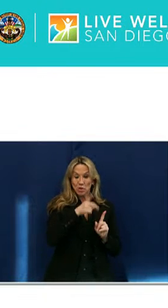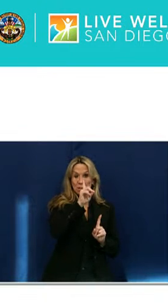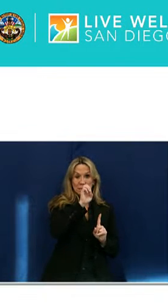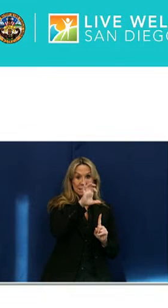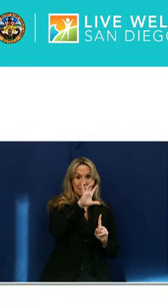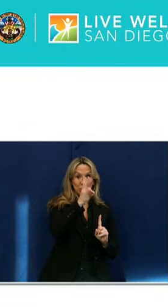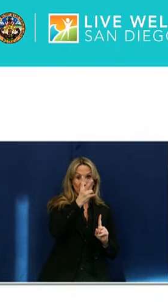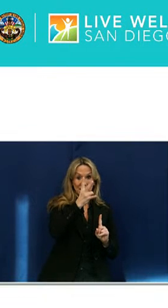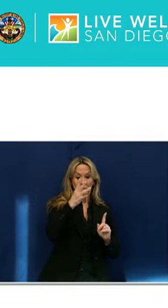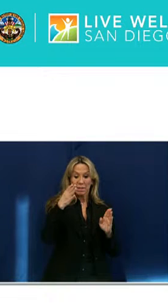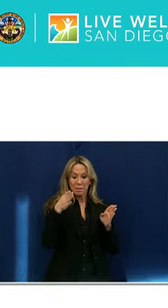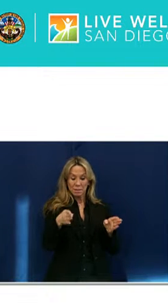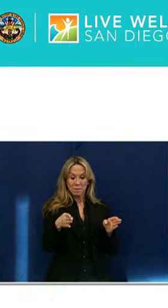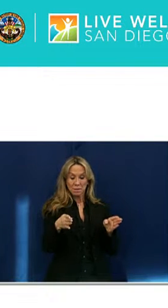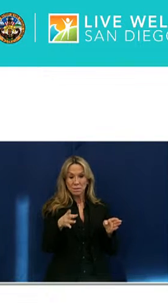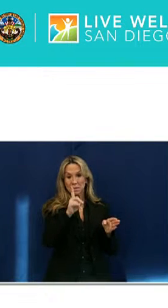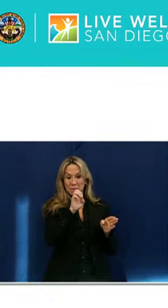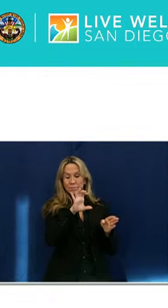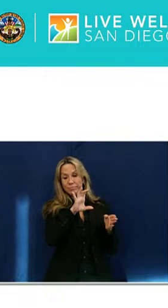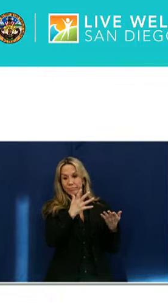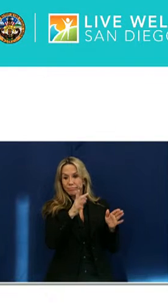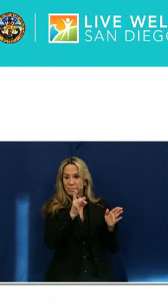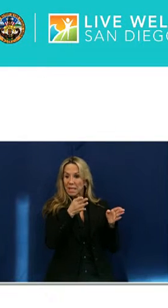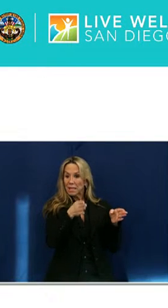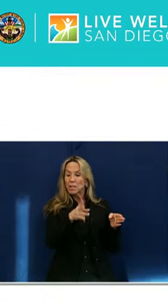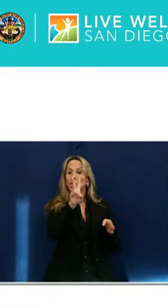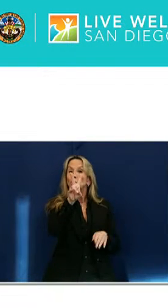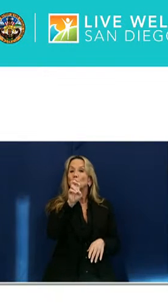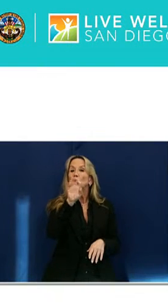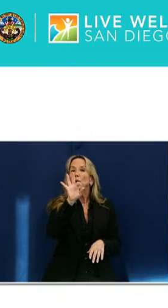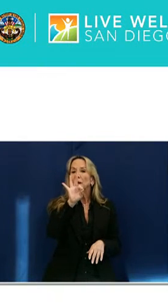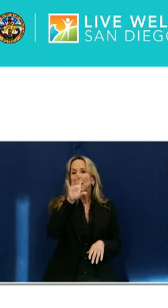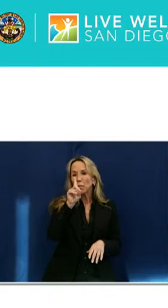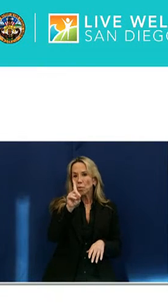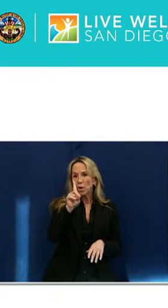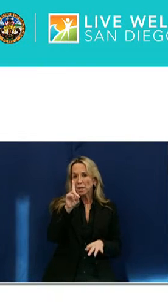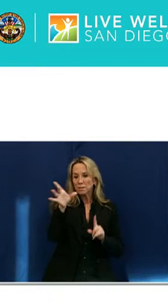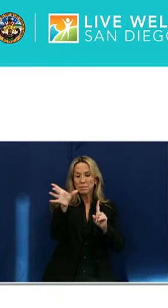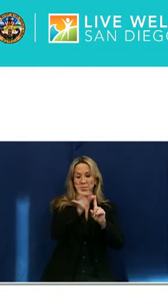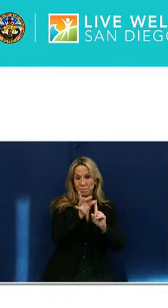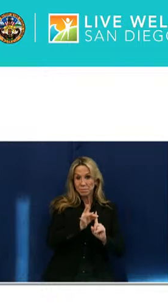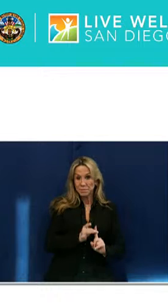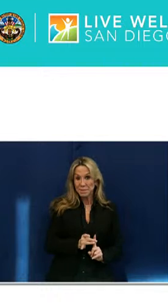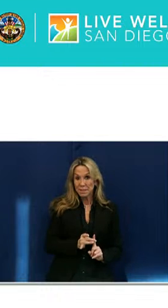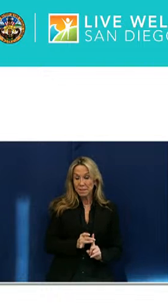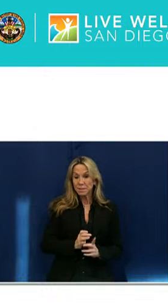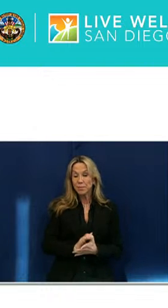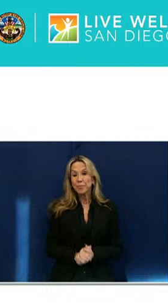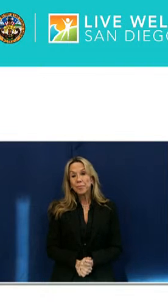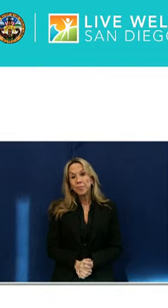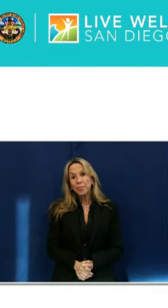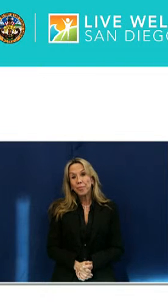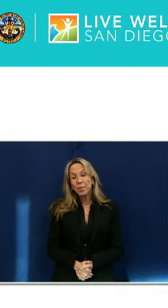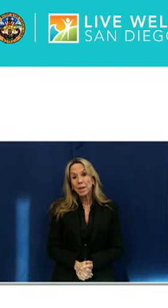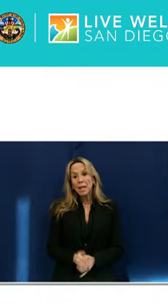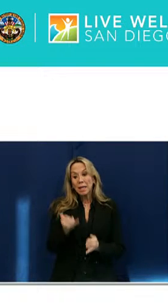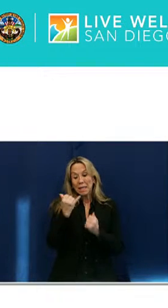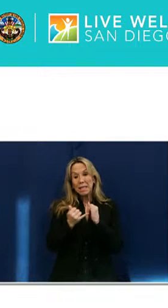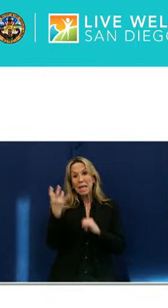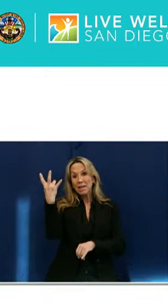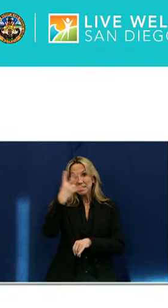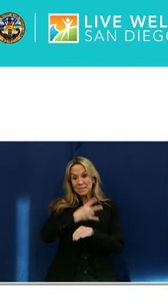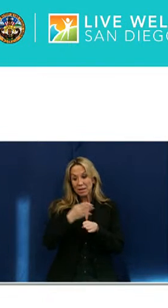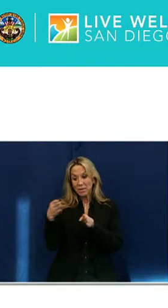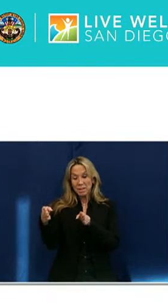to December 8th, representing a total of 291 cases. And in the past 7 days,